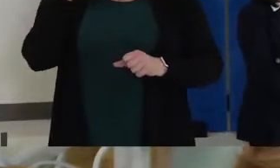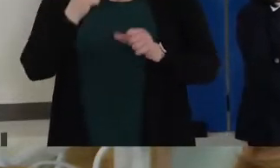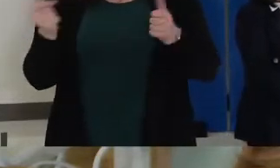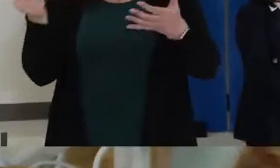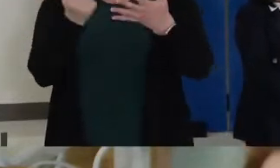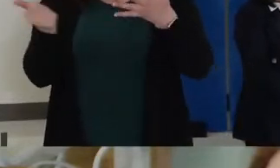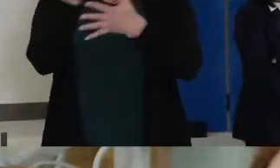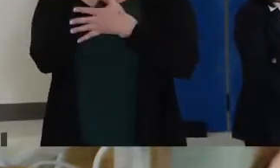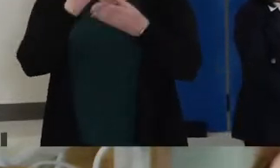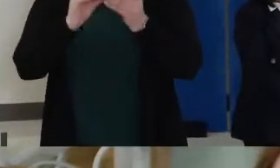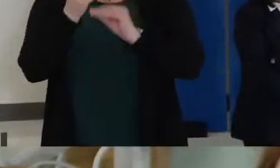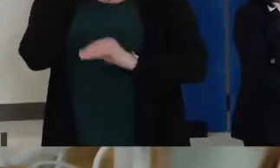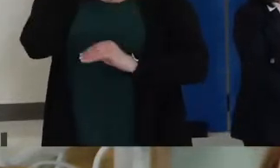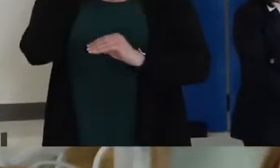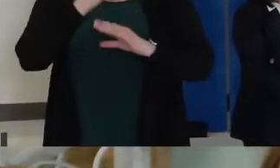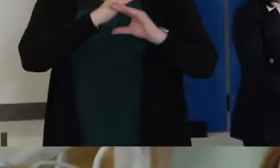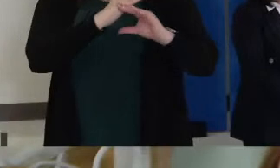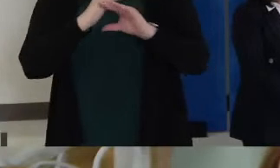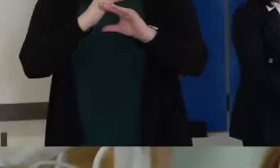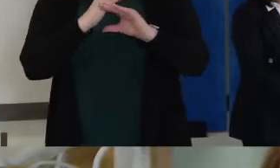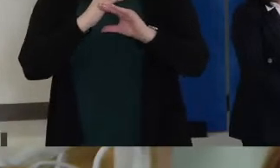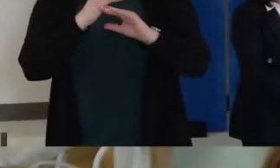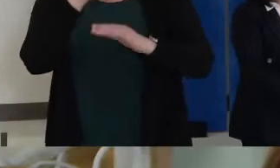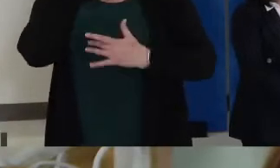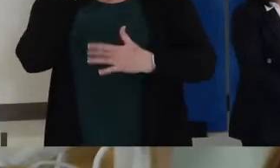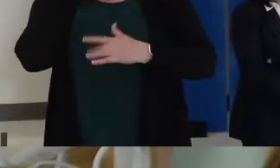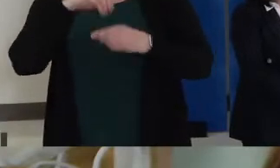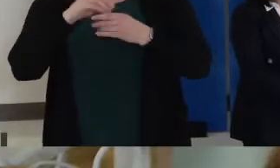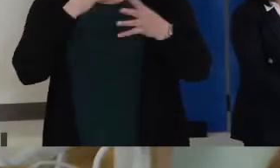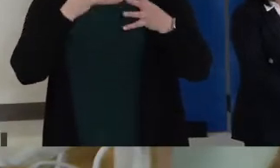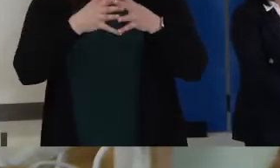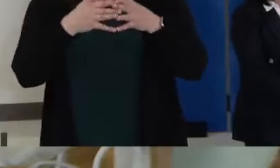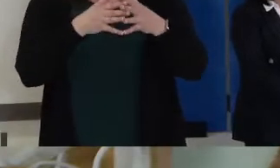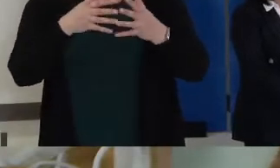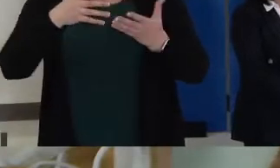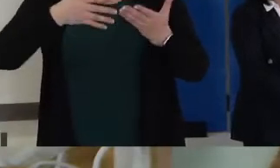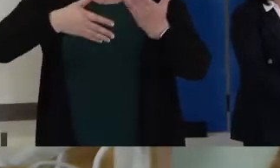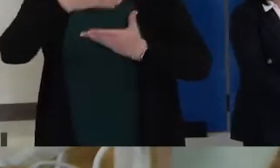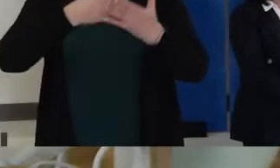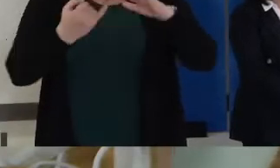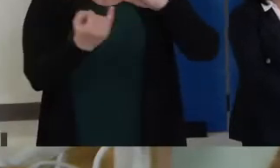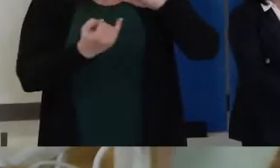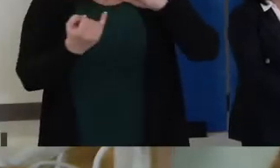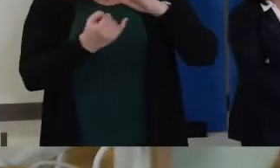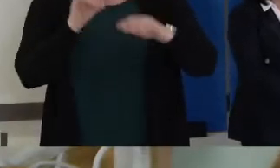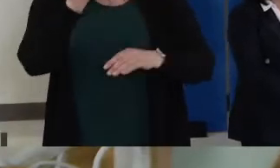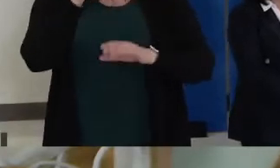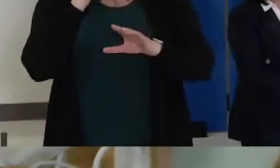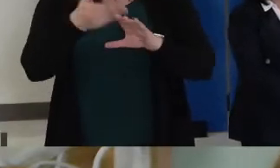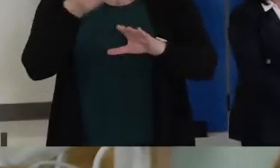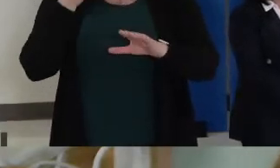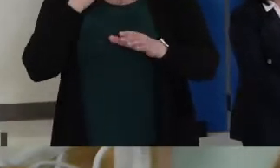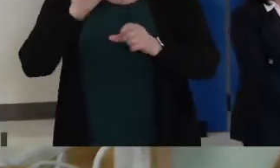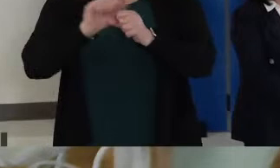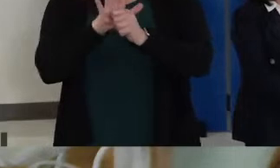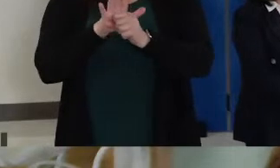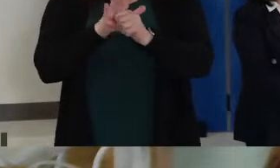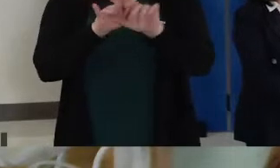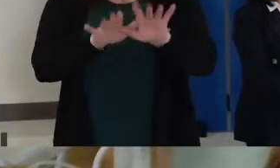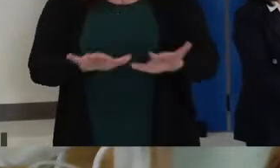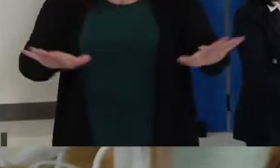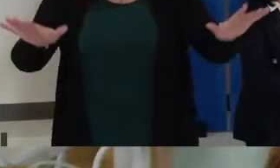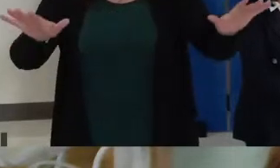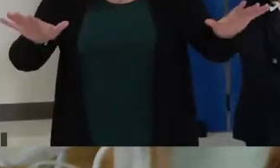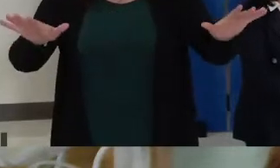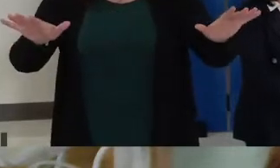United States of America is social isolation. I mean, feeling lonely before the pandemic. So